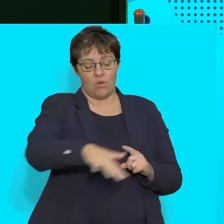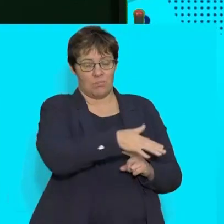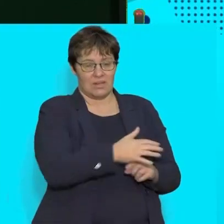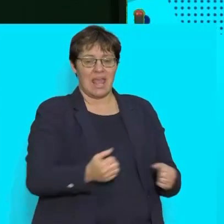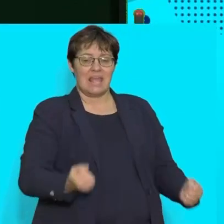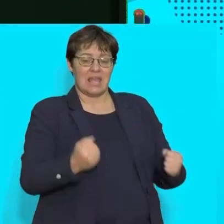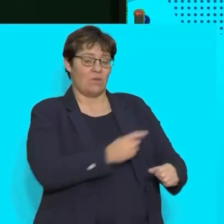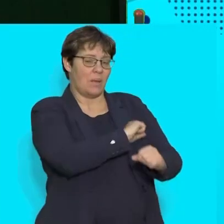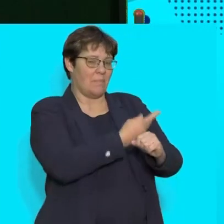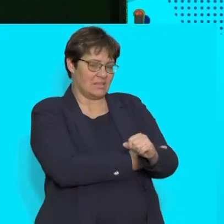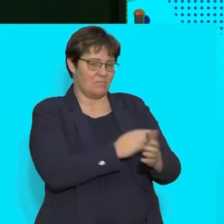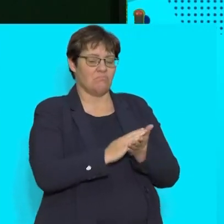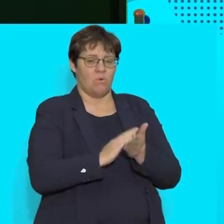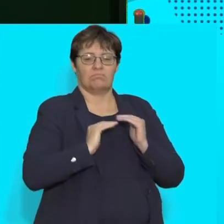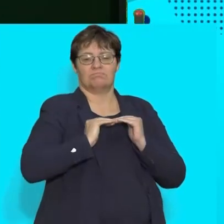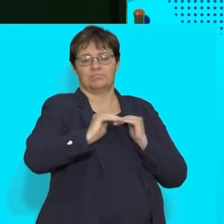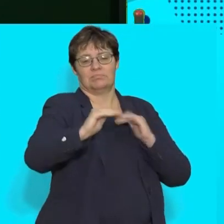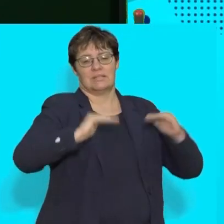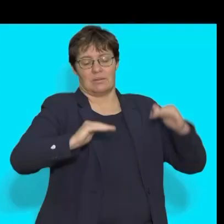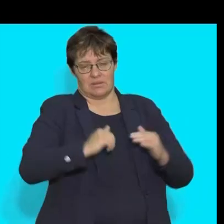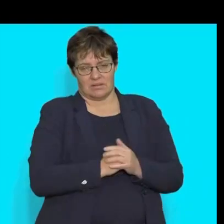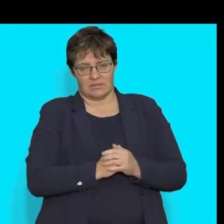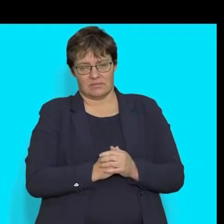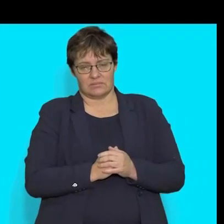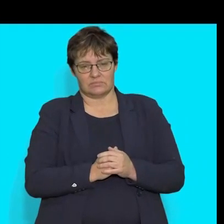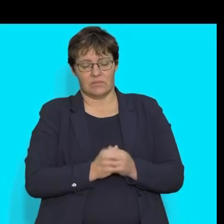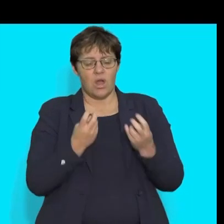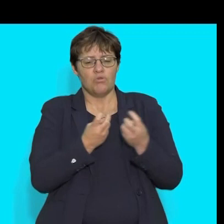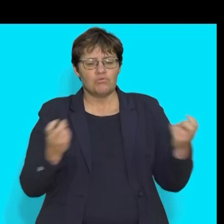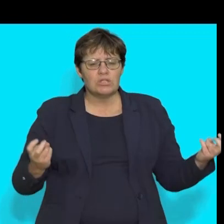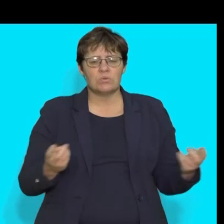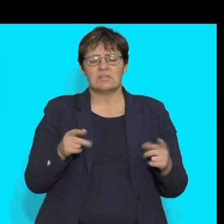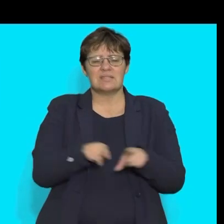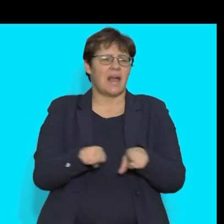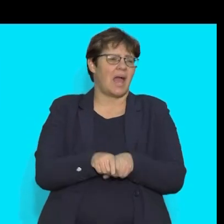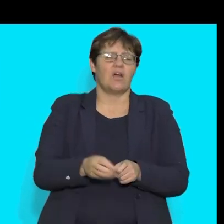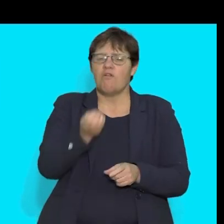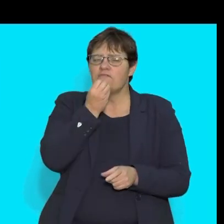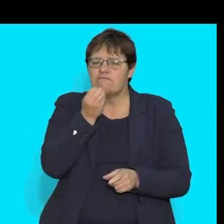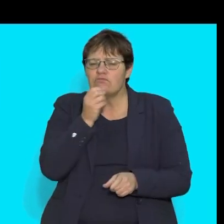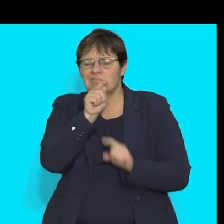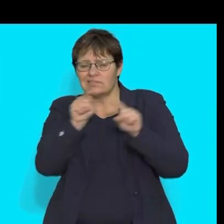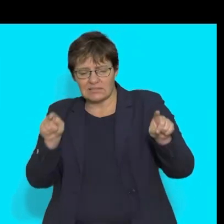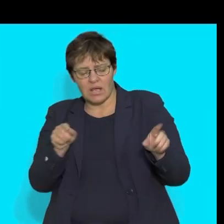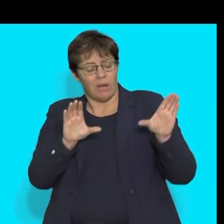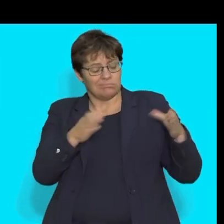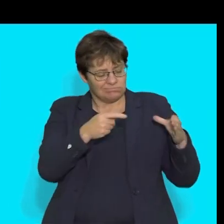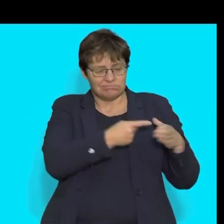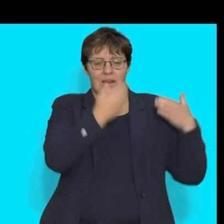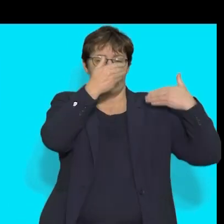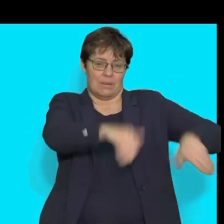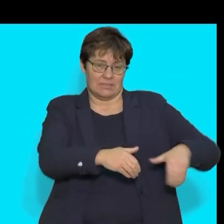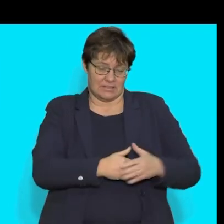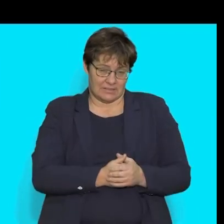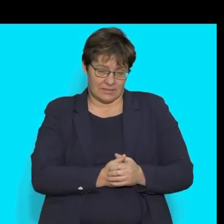environment often remains stable. Food and many other resources are generally limited in the population,